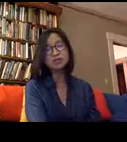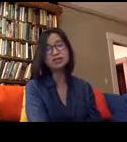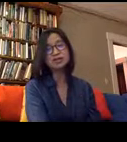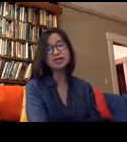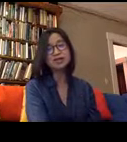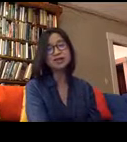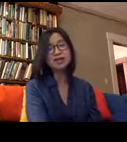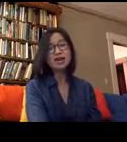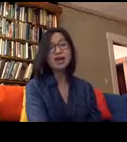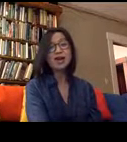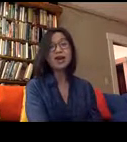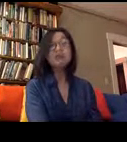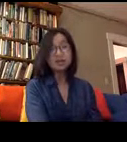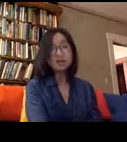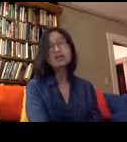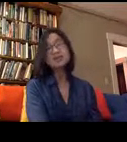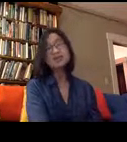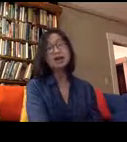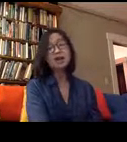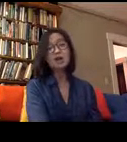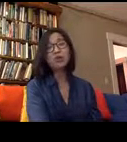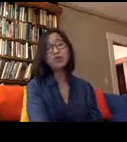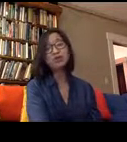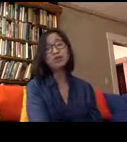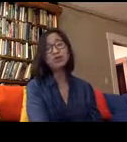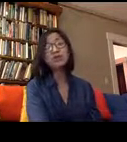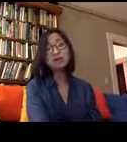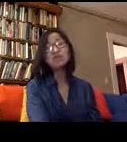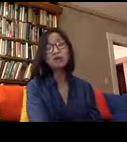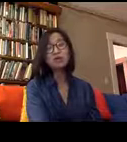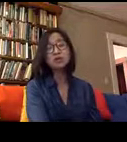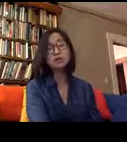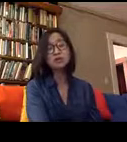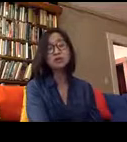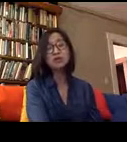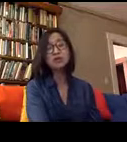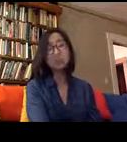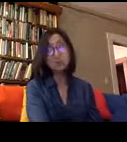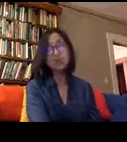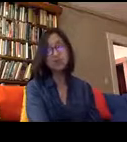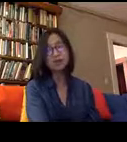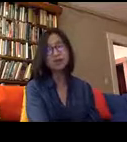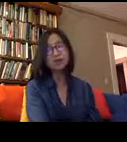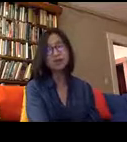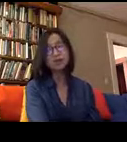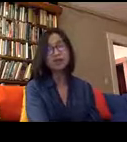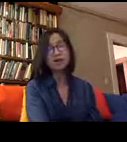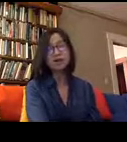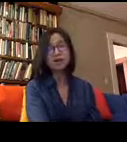do this? And yes, I always respond, yes, I do have time. I always have time.